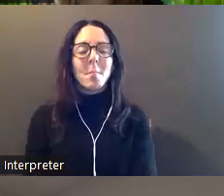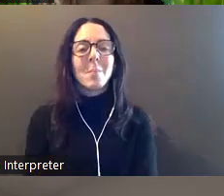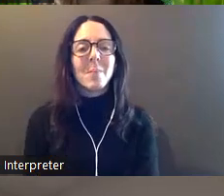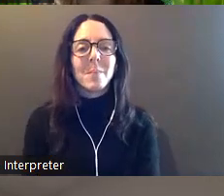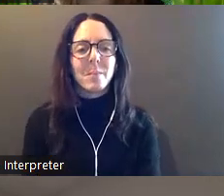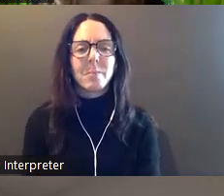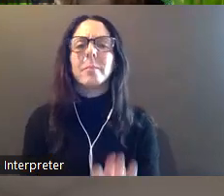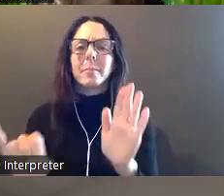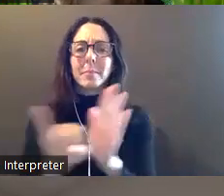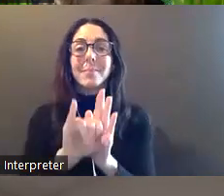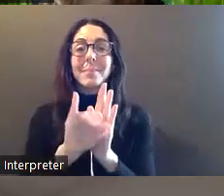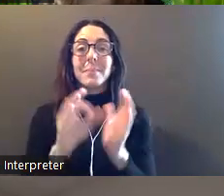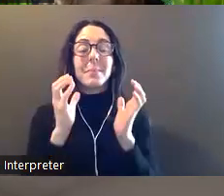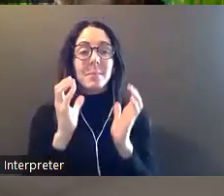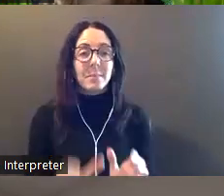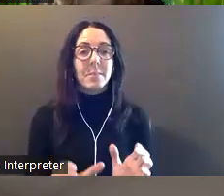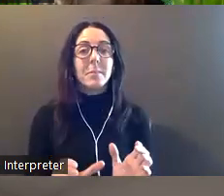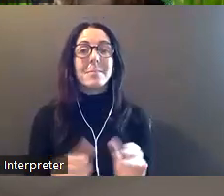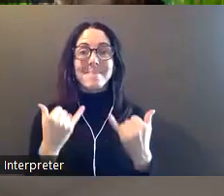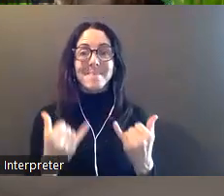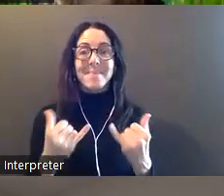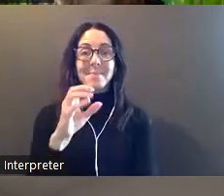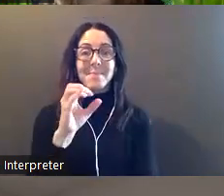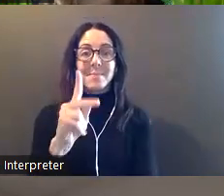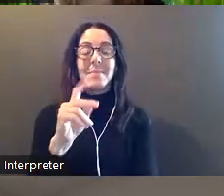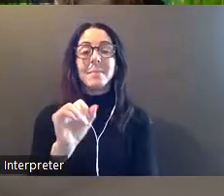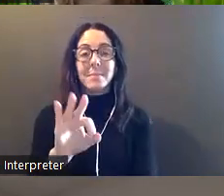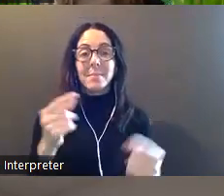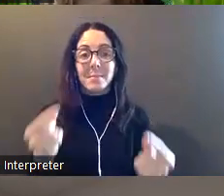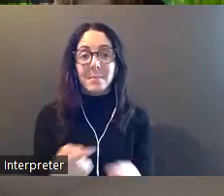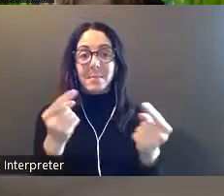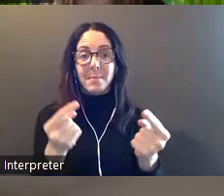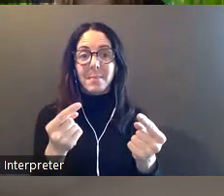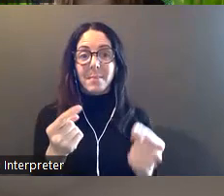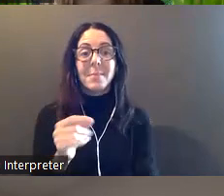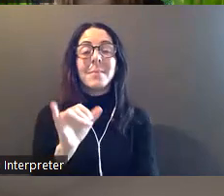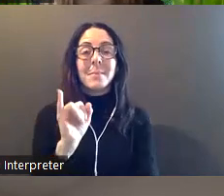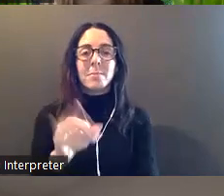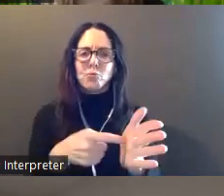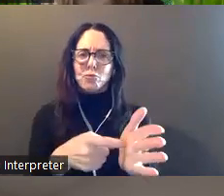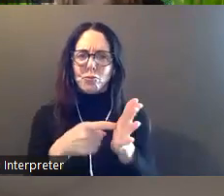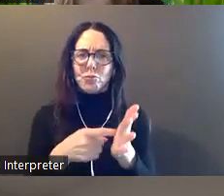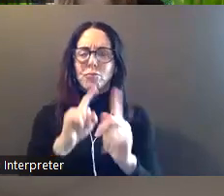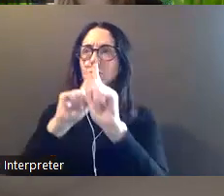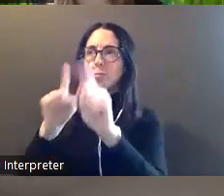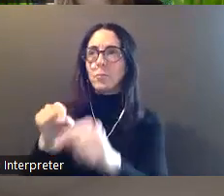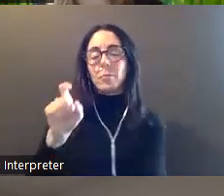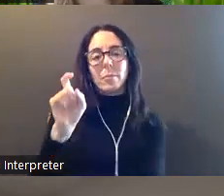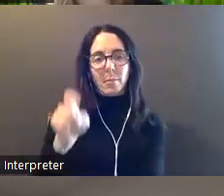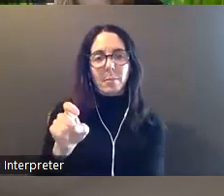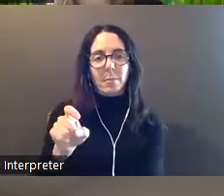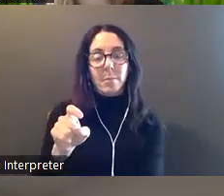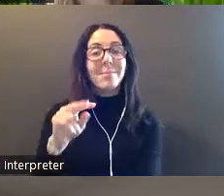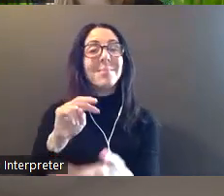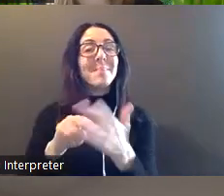the client is at imminent risk of harm and if there is a mandate for mandatory reporting. So if we